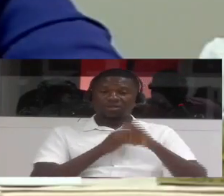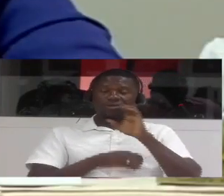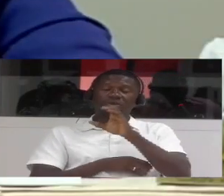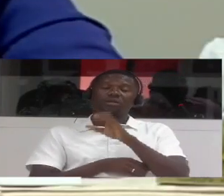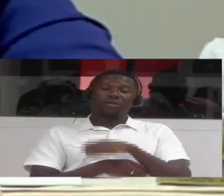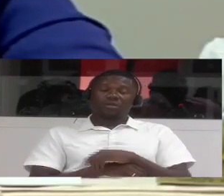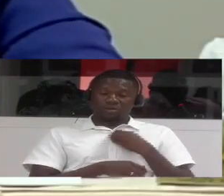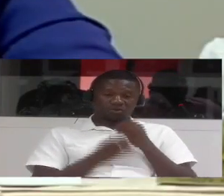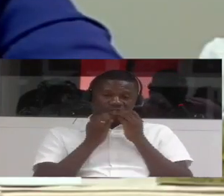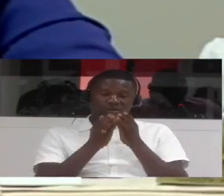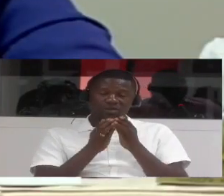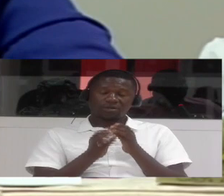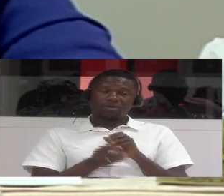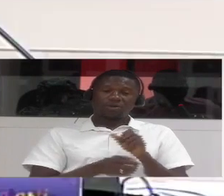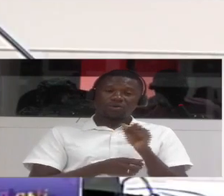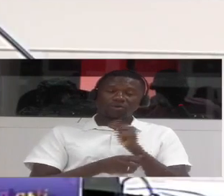also, some